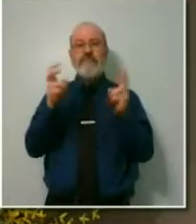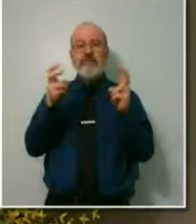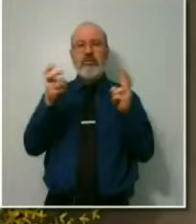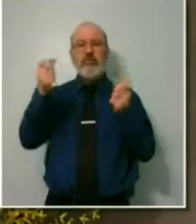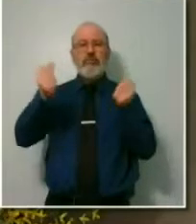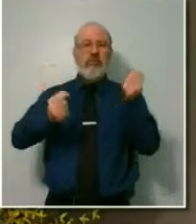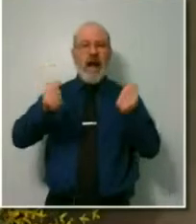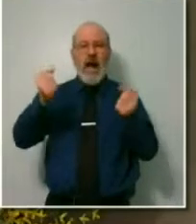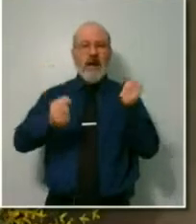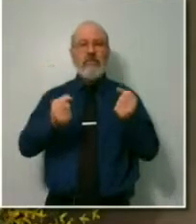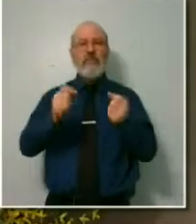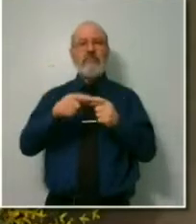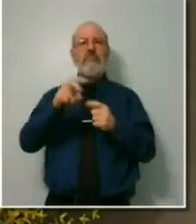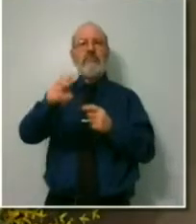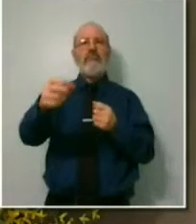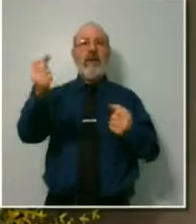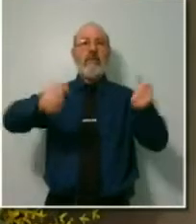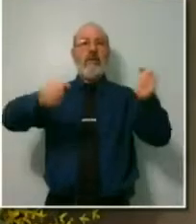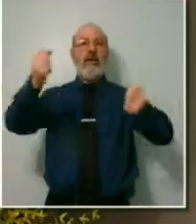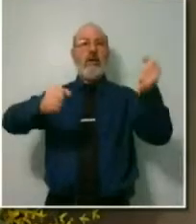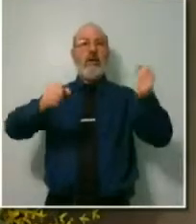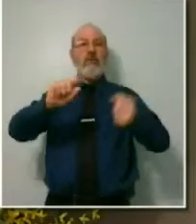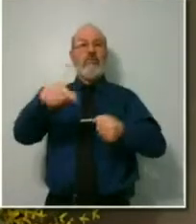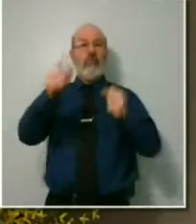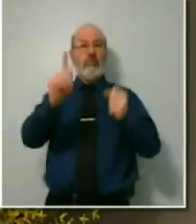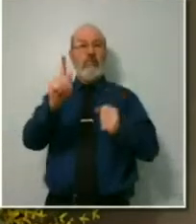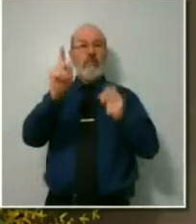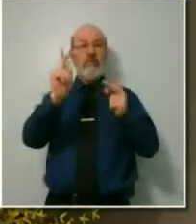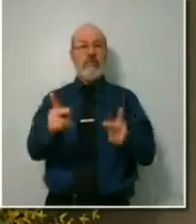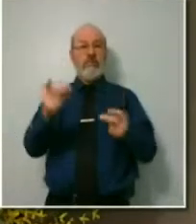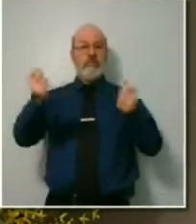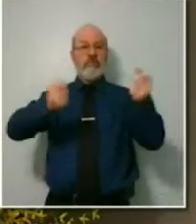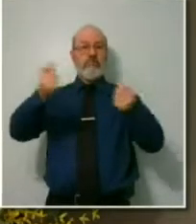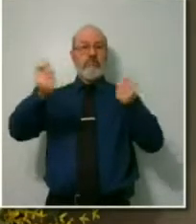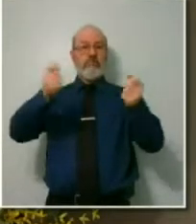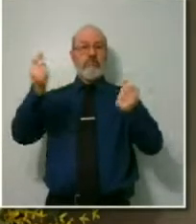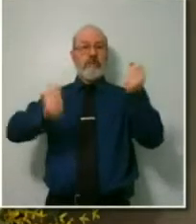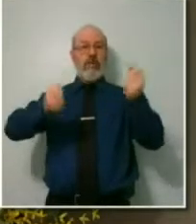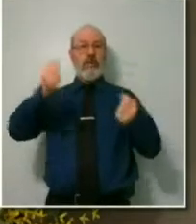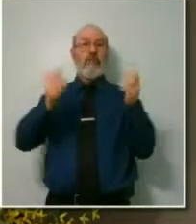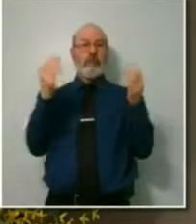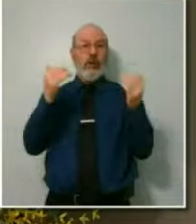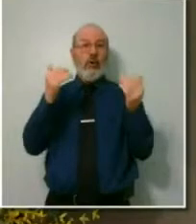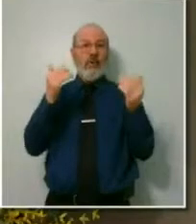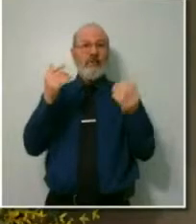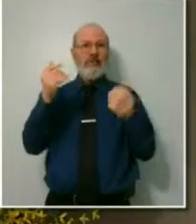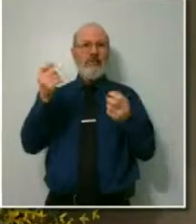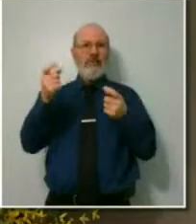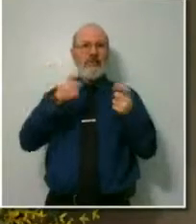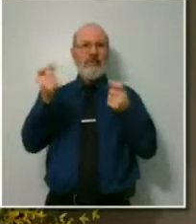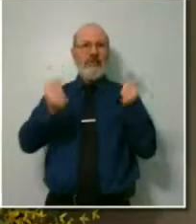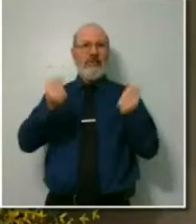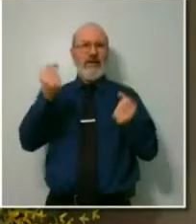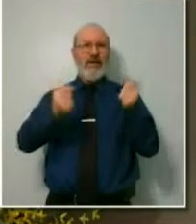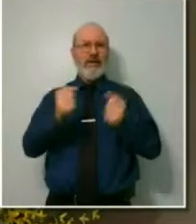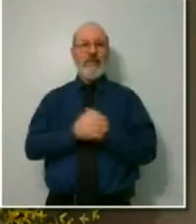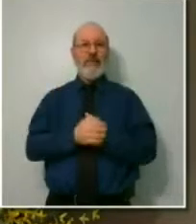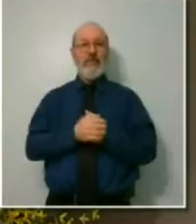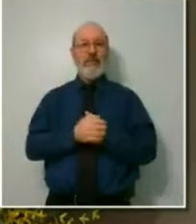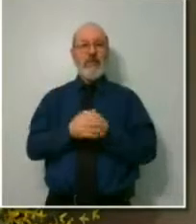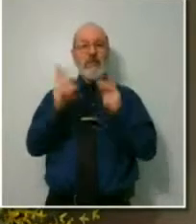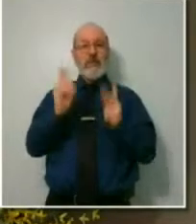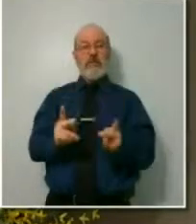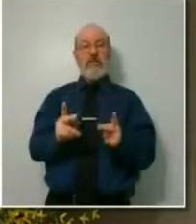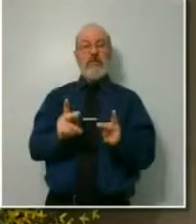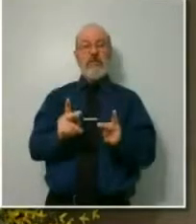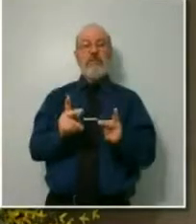travel in a vehicle, there's only one person in control of the vehicle. At least you hope they're in control of the vehicle. But the person who is